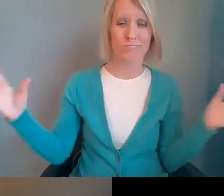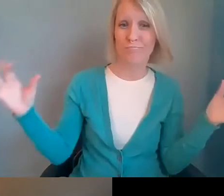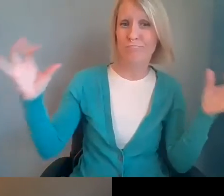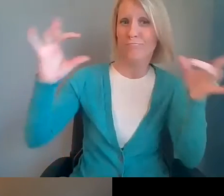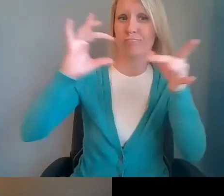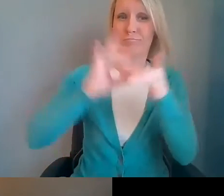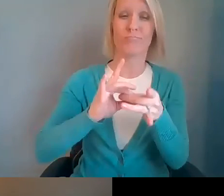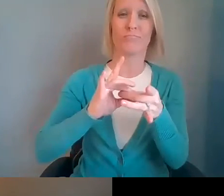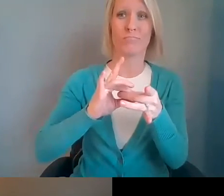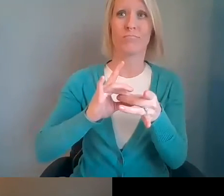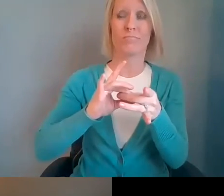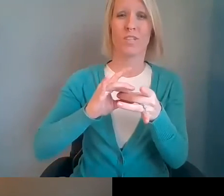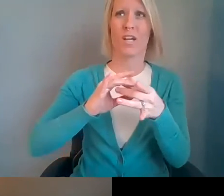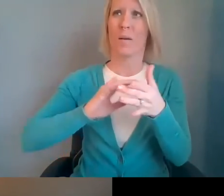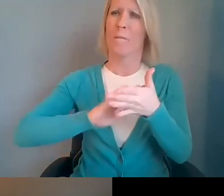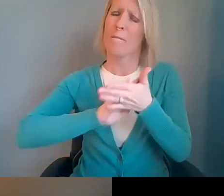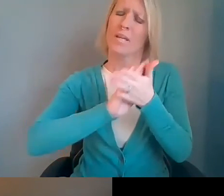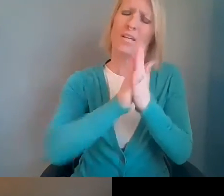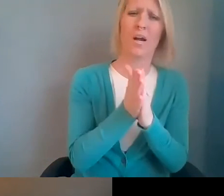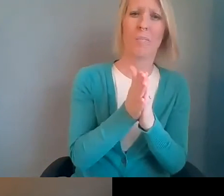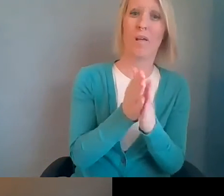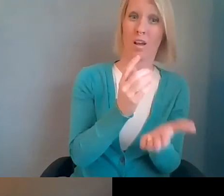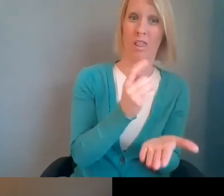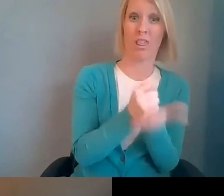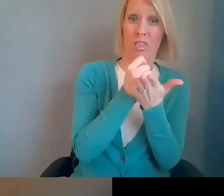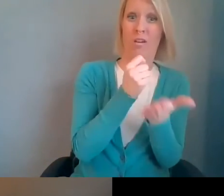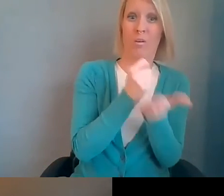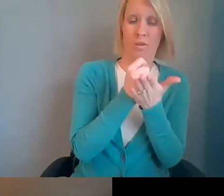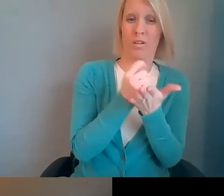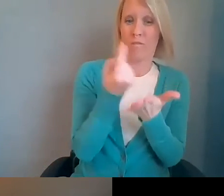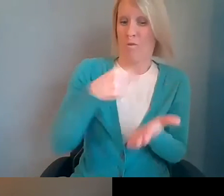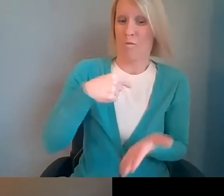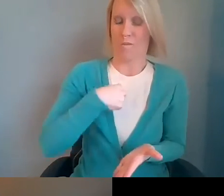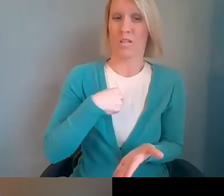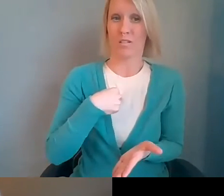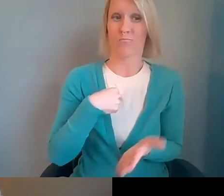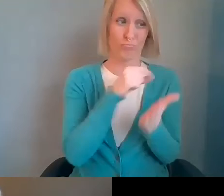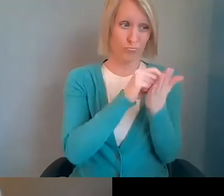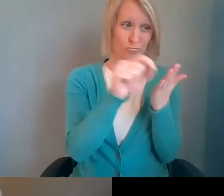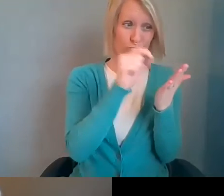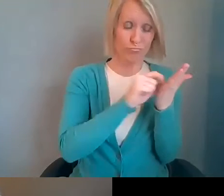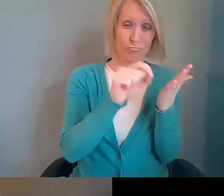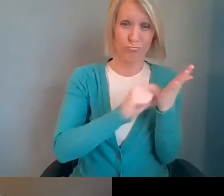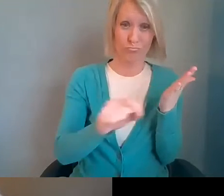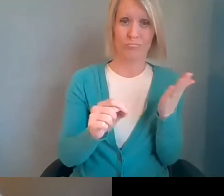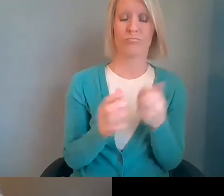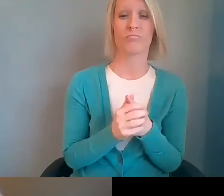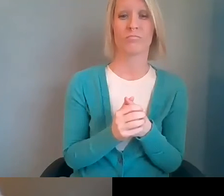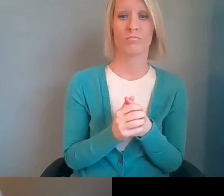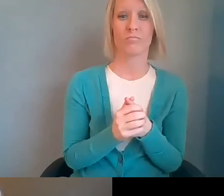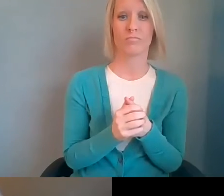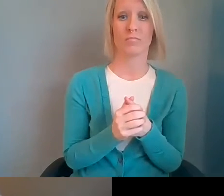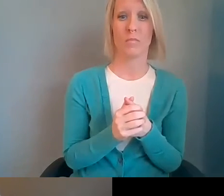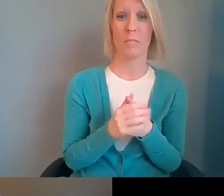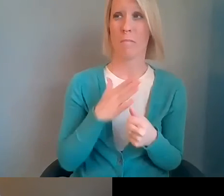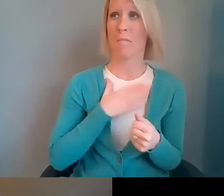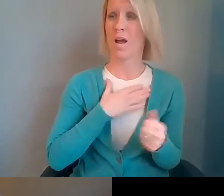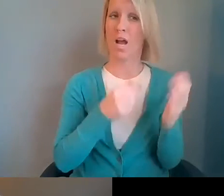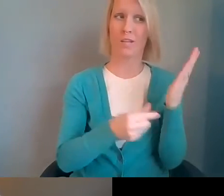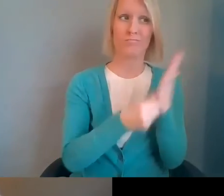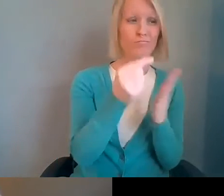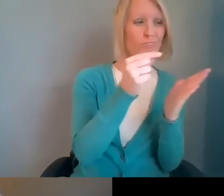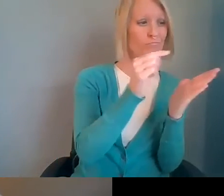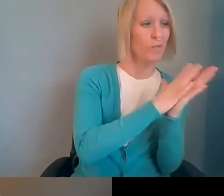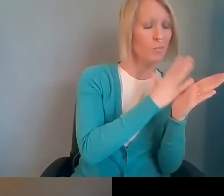I journal. So I use my journals to write down